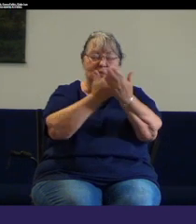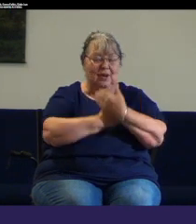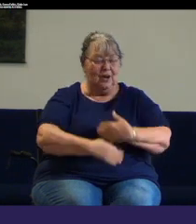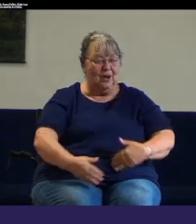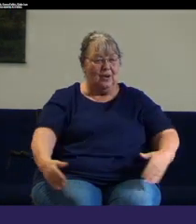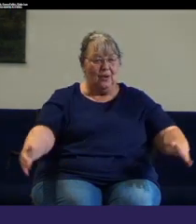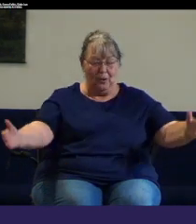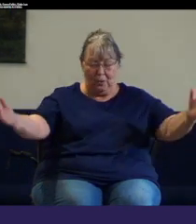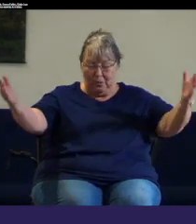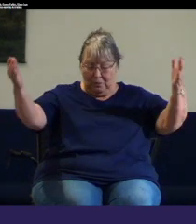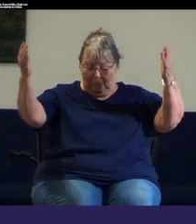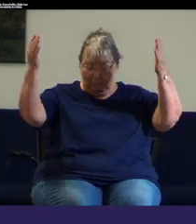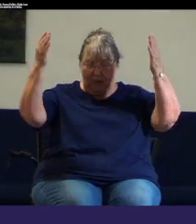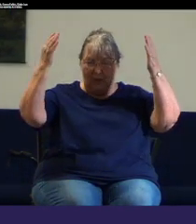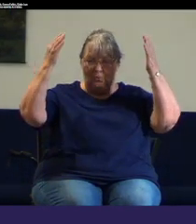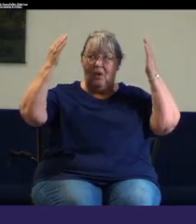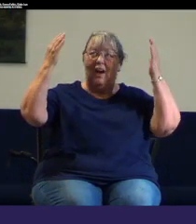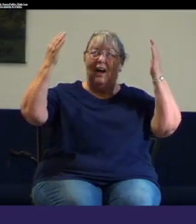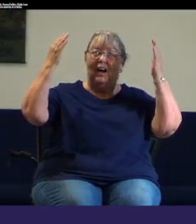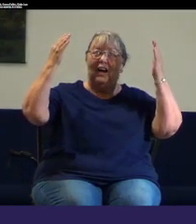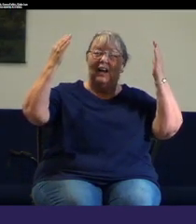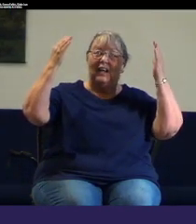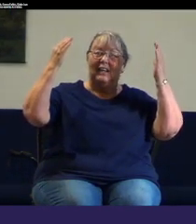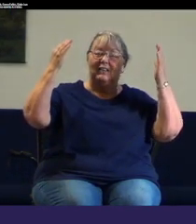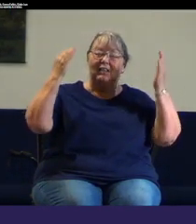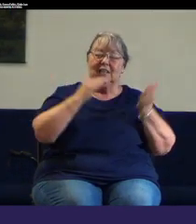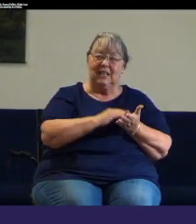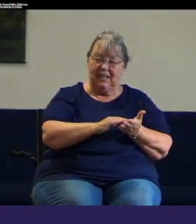arms are open wide.